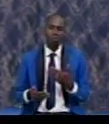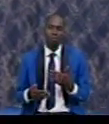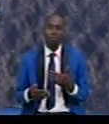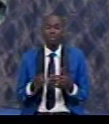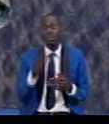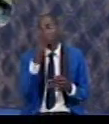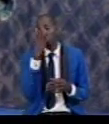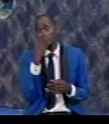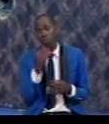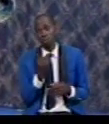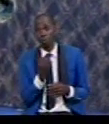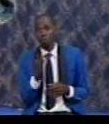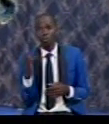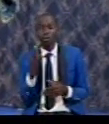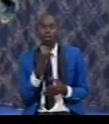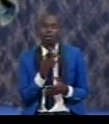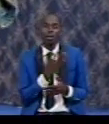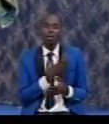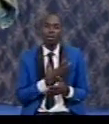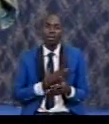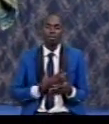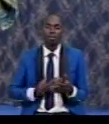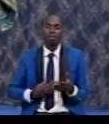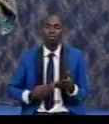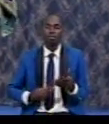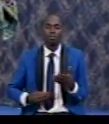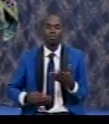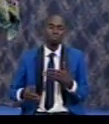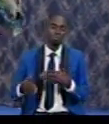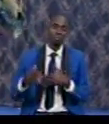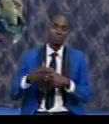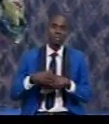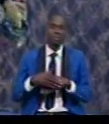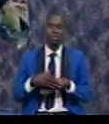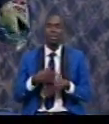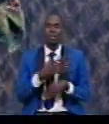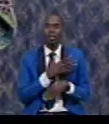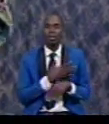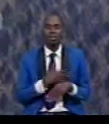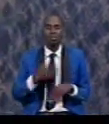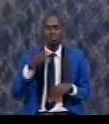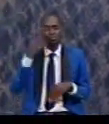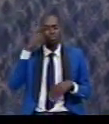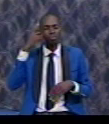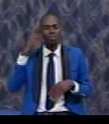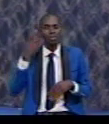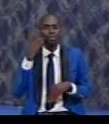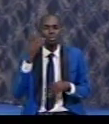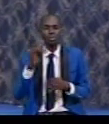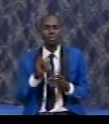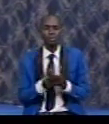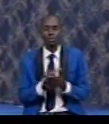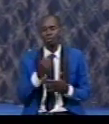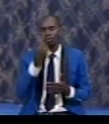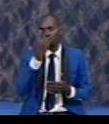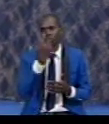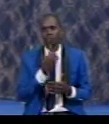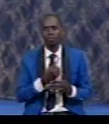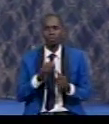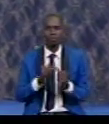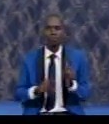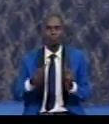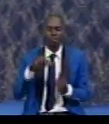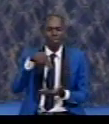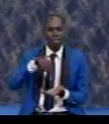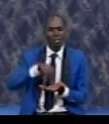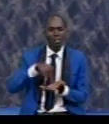back, I dozed off, then I saw myself alone. Everybody would stand to give account